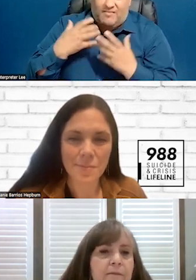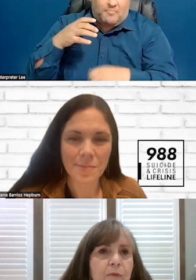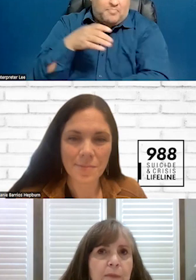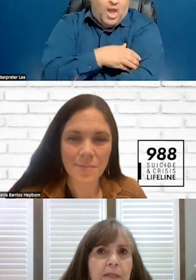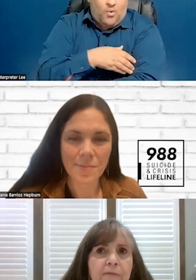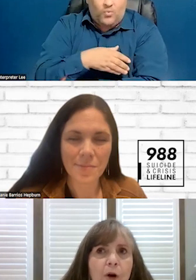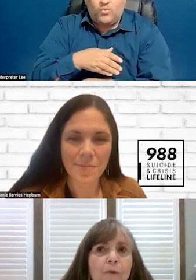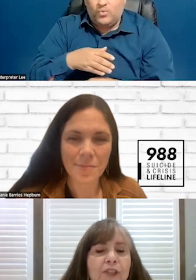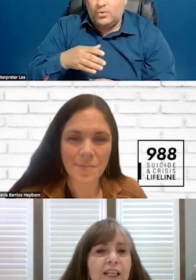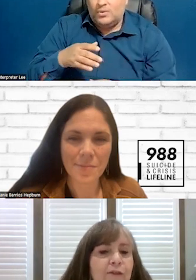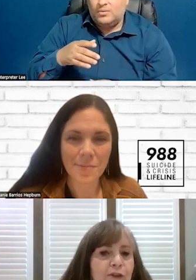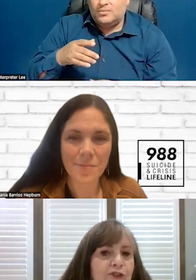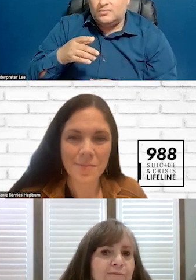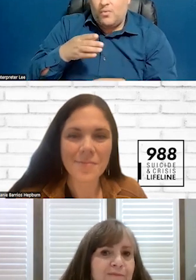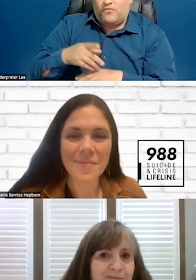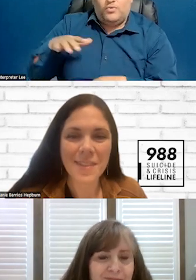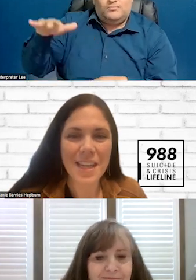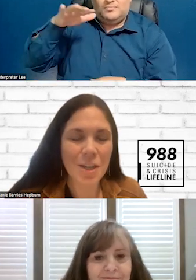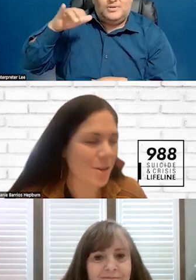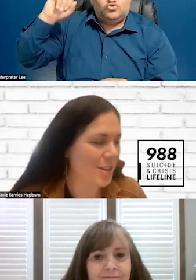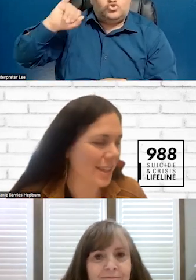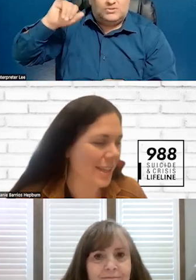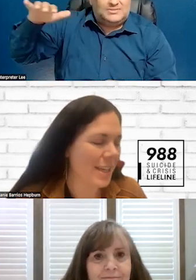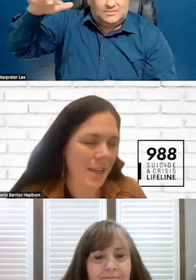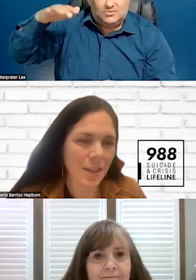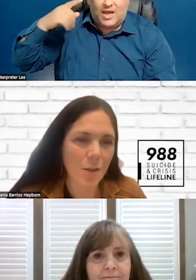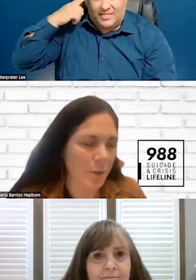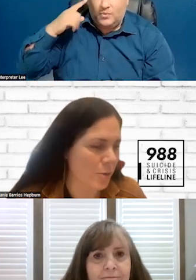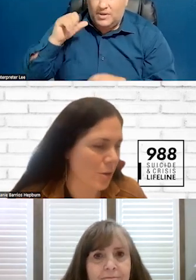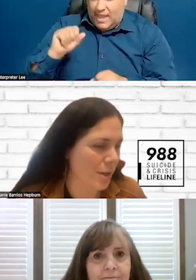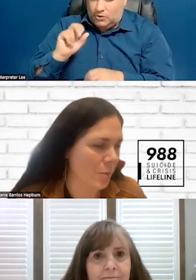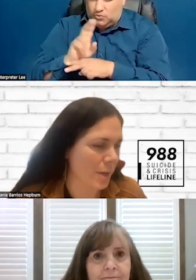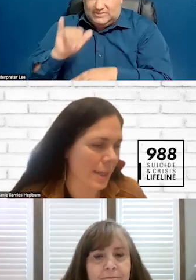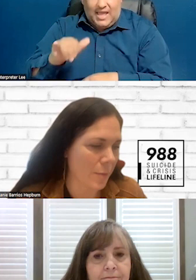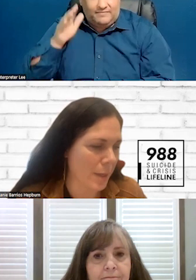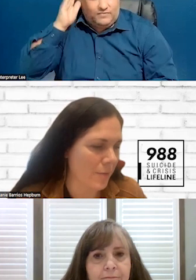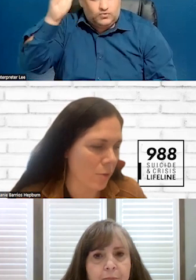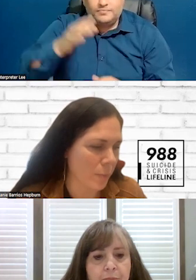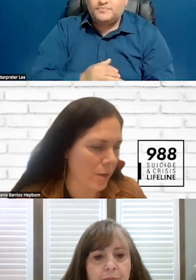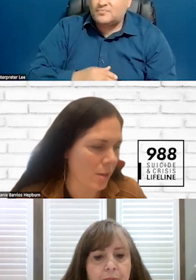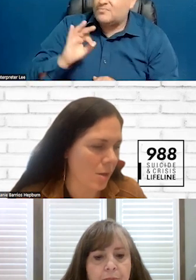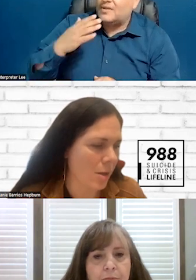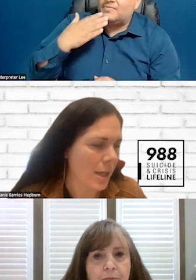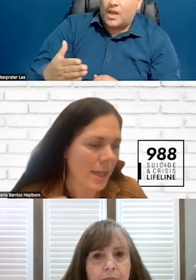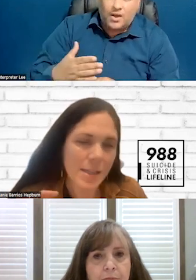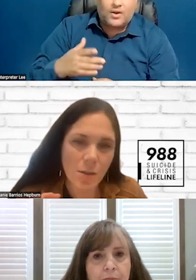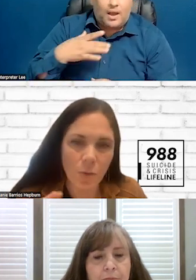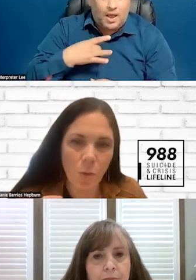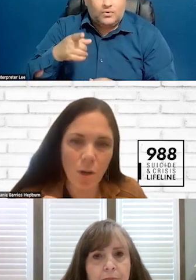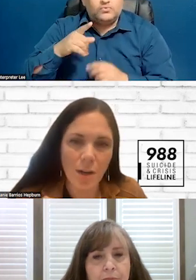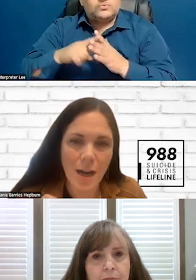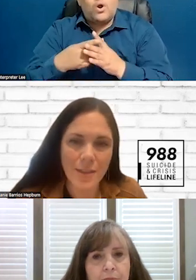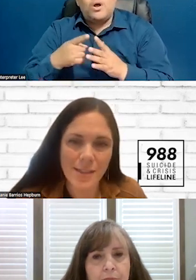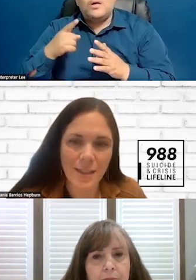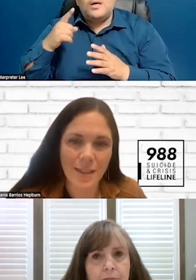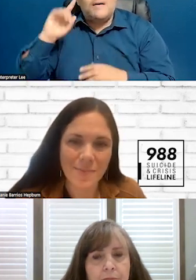that would be hopefully in the future. Thank you, Arlene. And I love what you started with, that the federal parity law is the